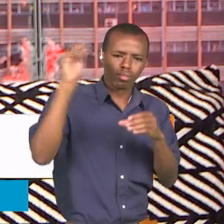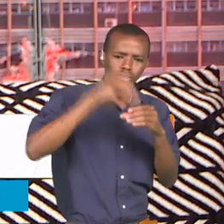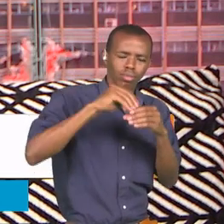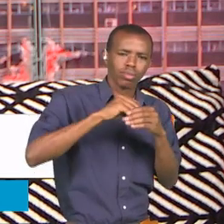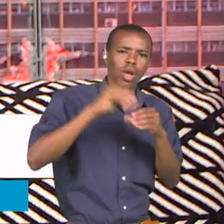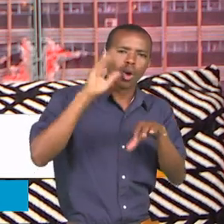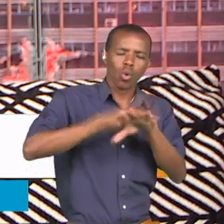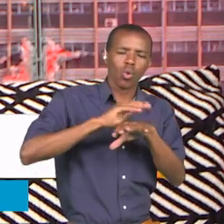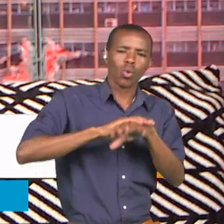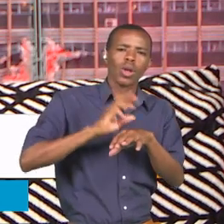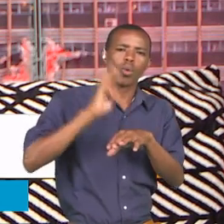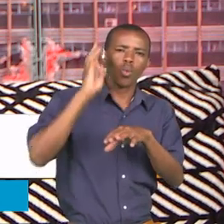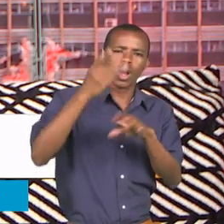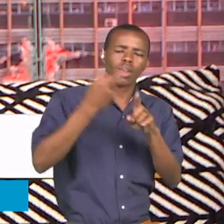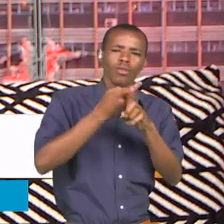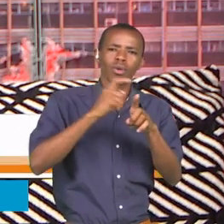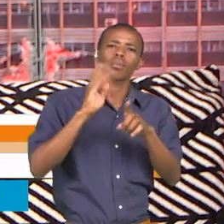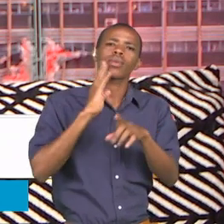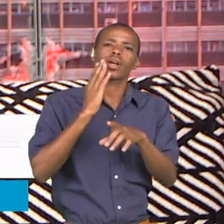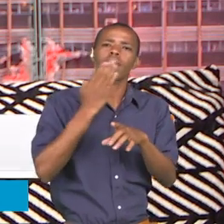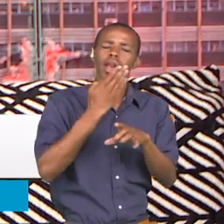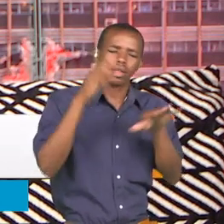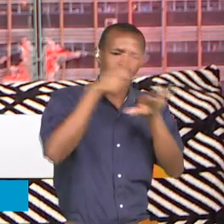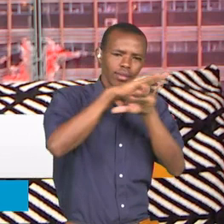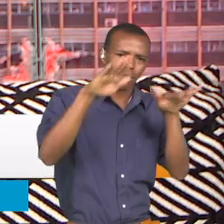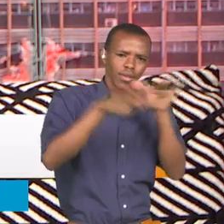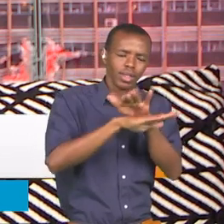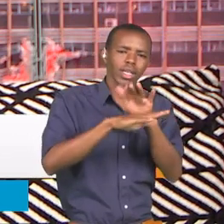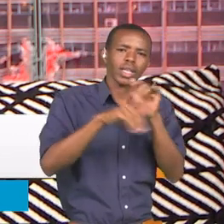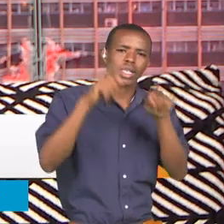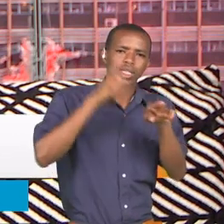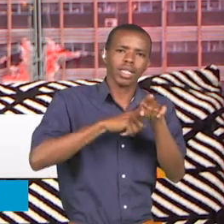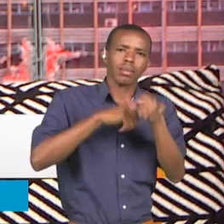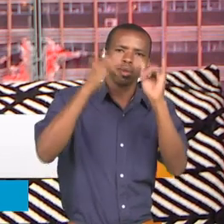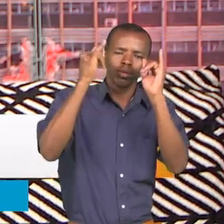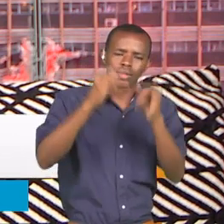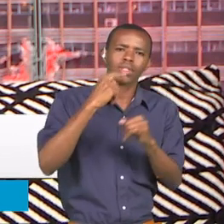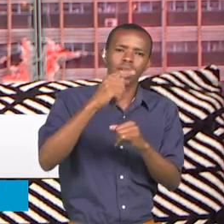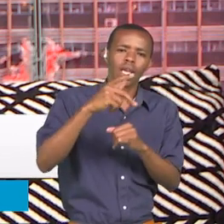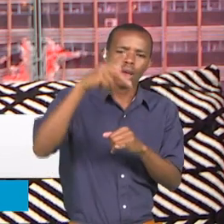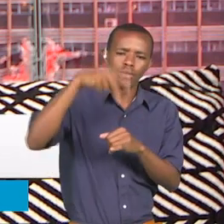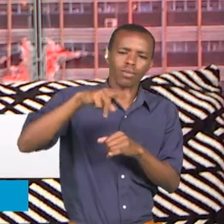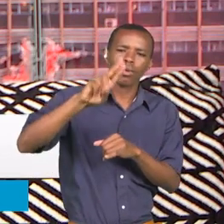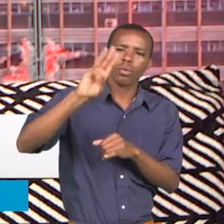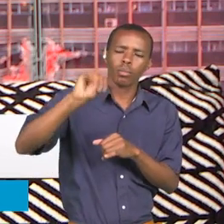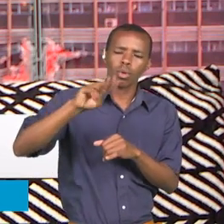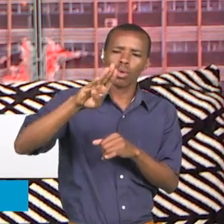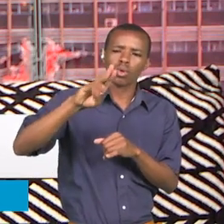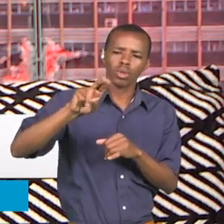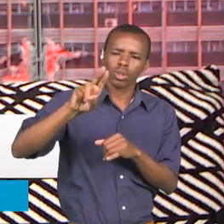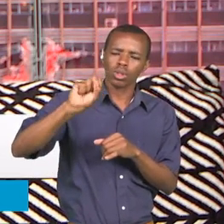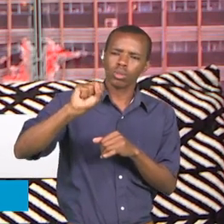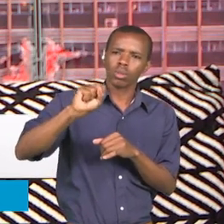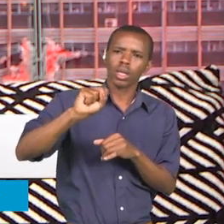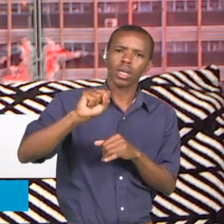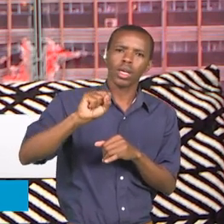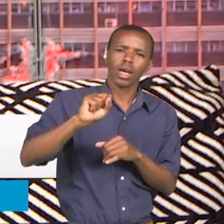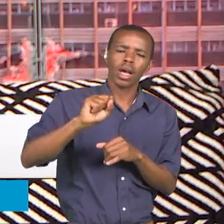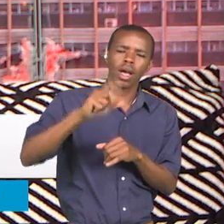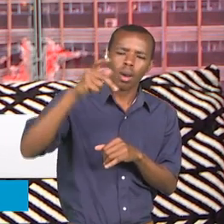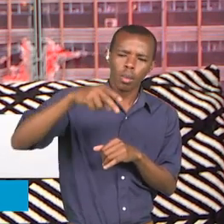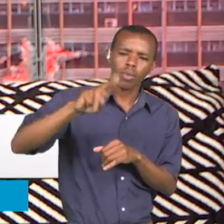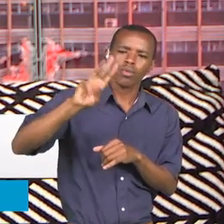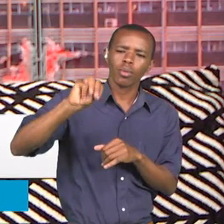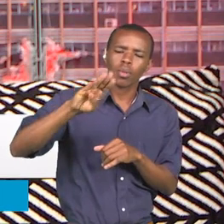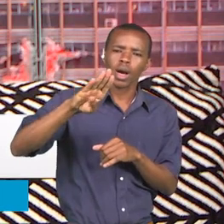lot of, From the colors. From the colors, yes, and everything. Yeah. So mm-hmm. that if someone sees FUBU, he knows this is a good quality item. Absolutely. So if you say FUBA,